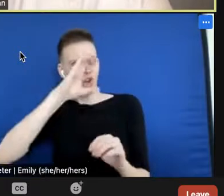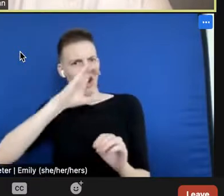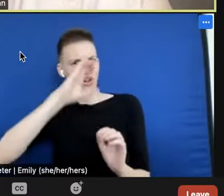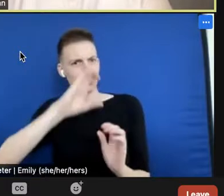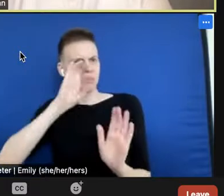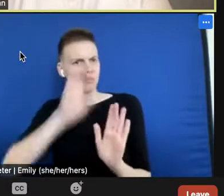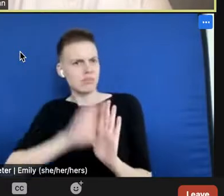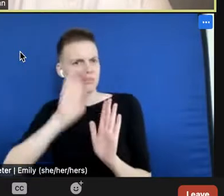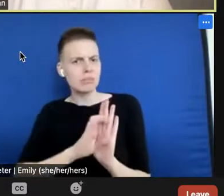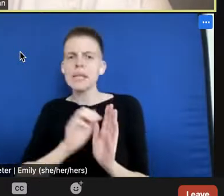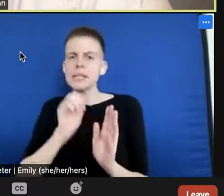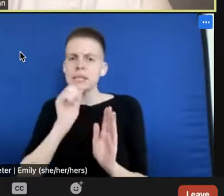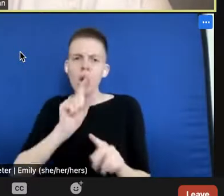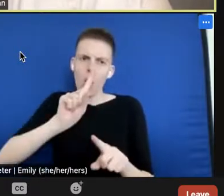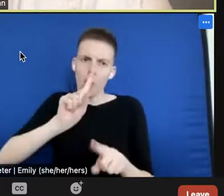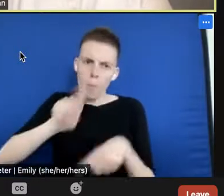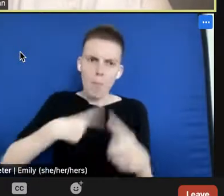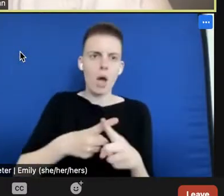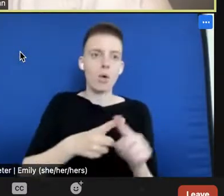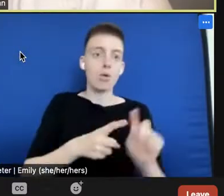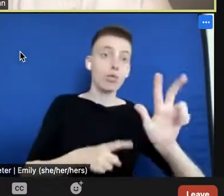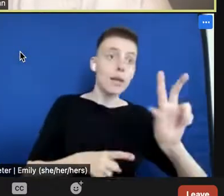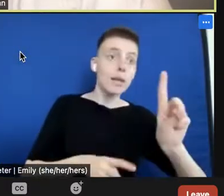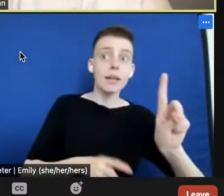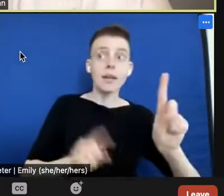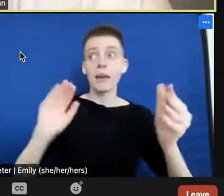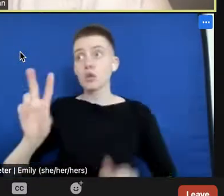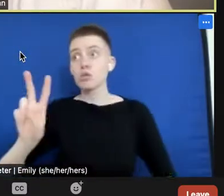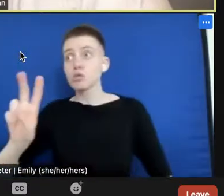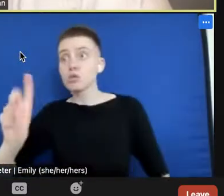matter of 3D or 2D. It's a matter of